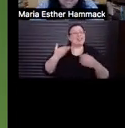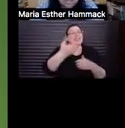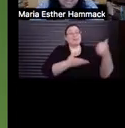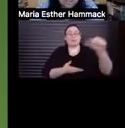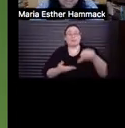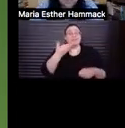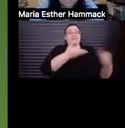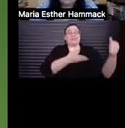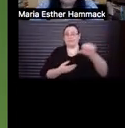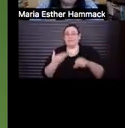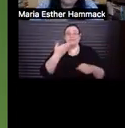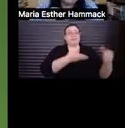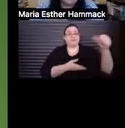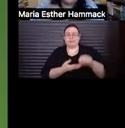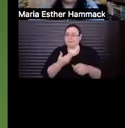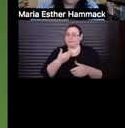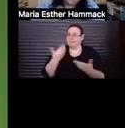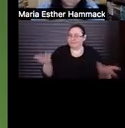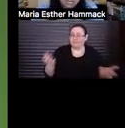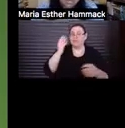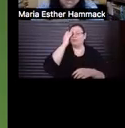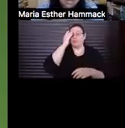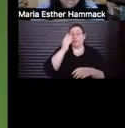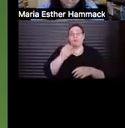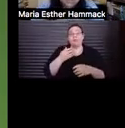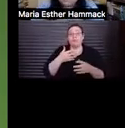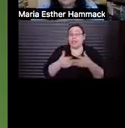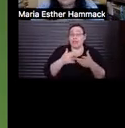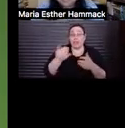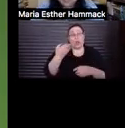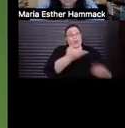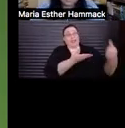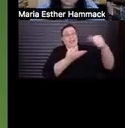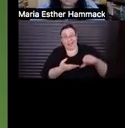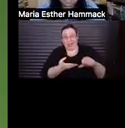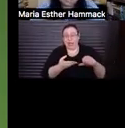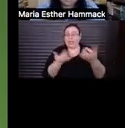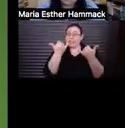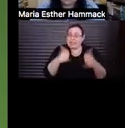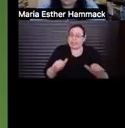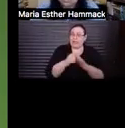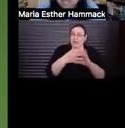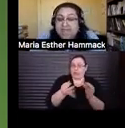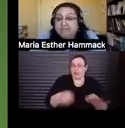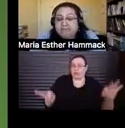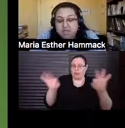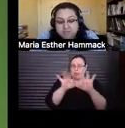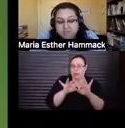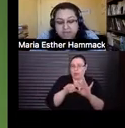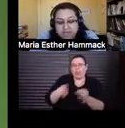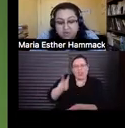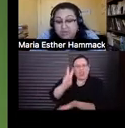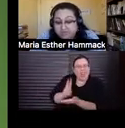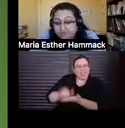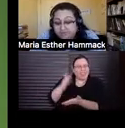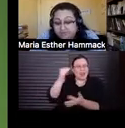And but even when her claims were denied, this story is significant, not because she lost her case,